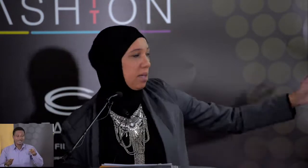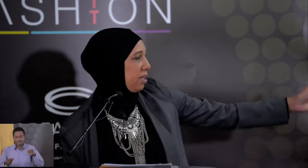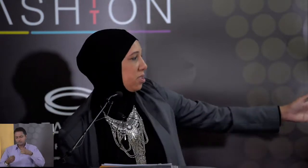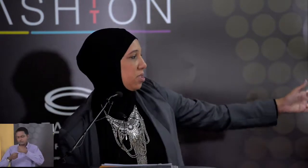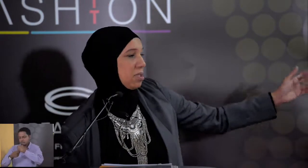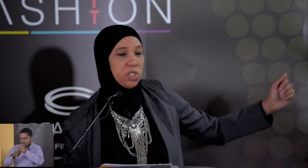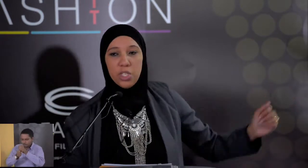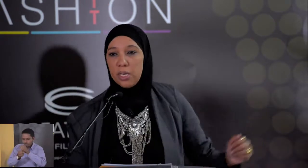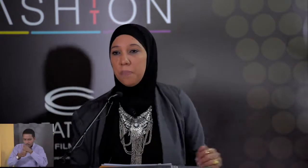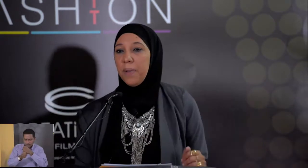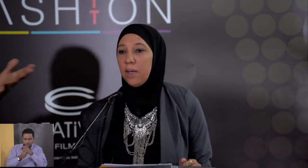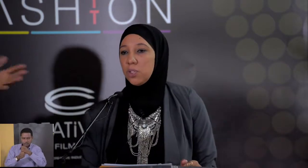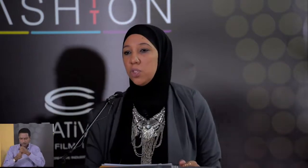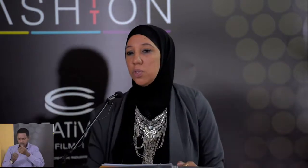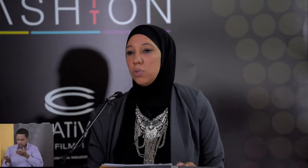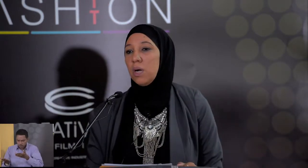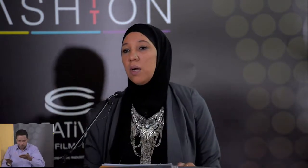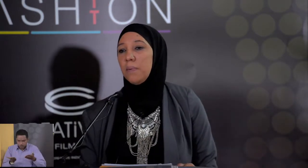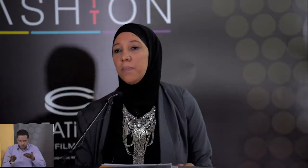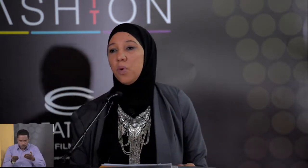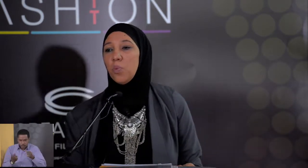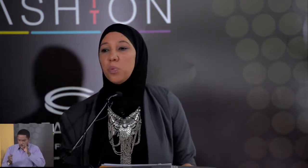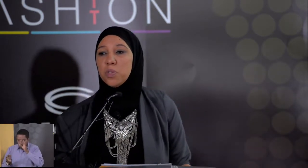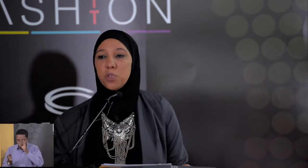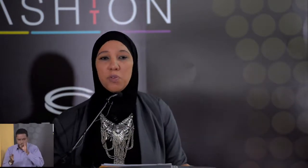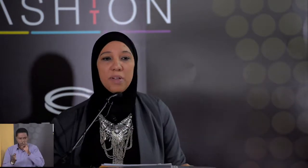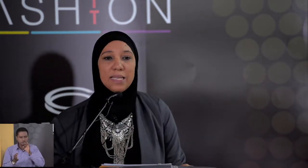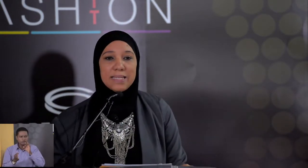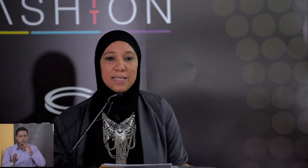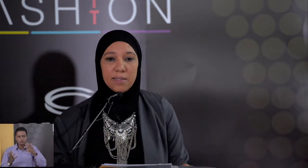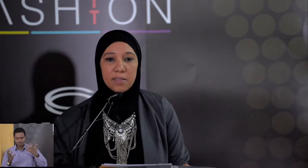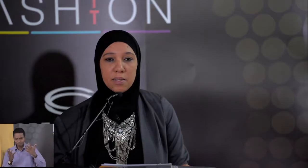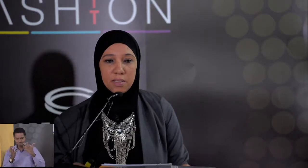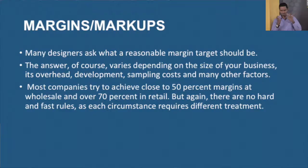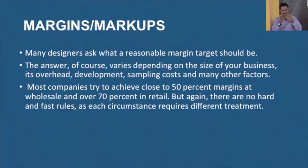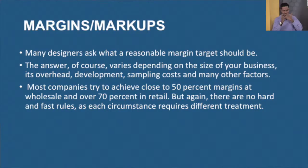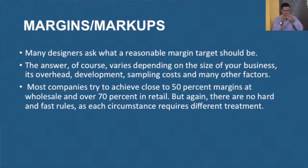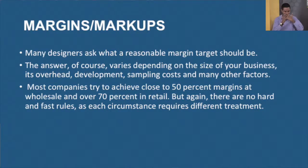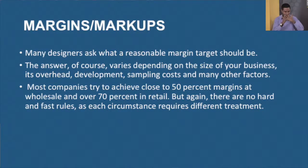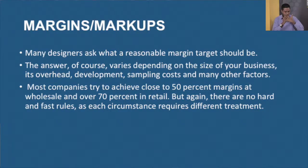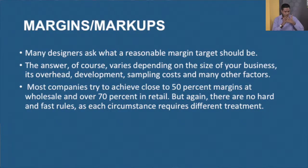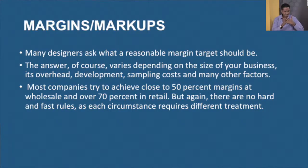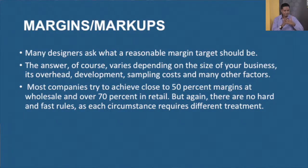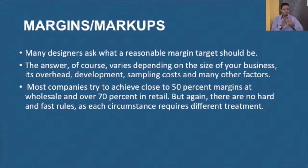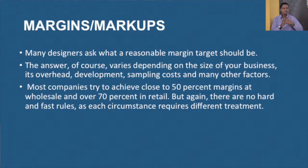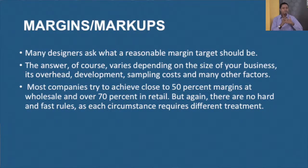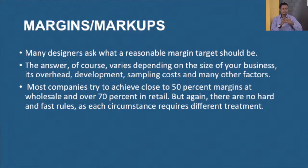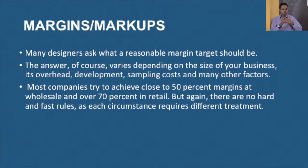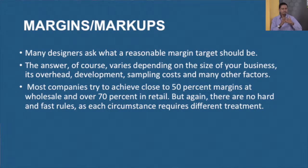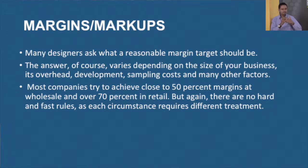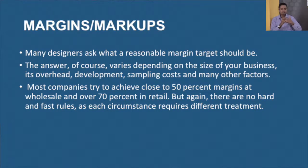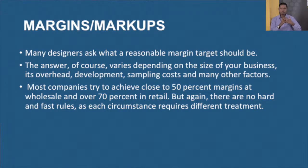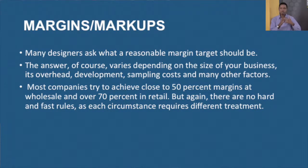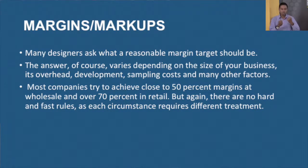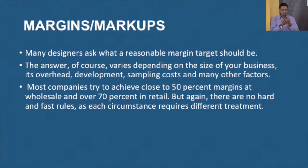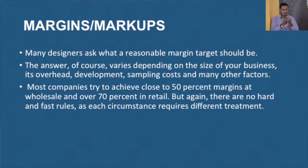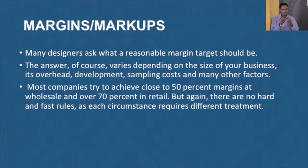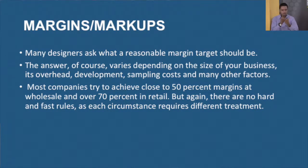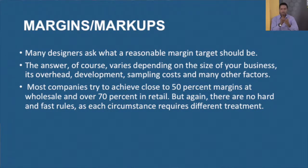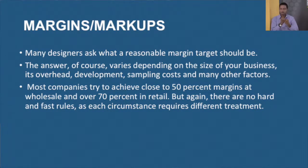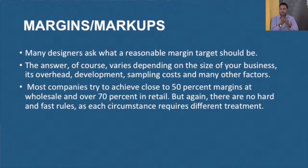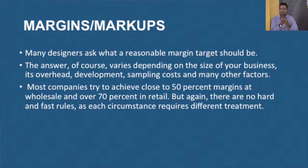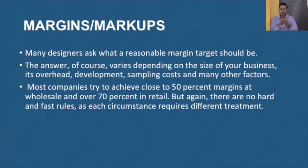then it's checked back to what was already sent. Markups and